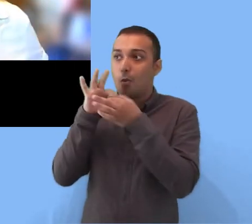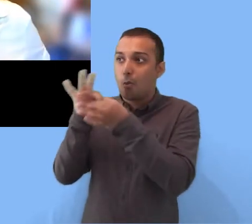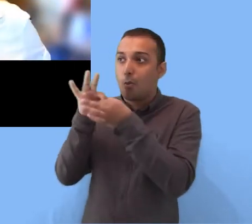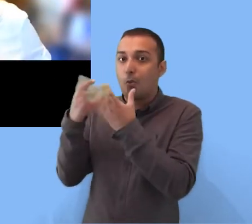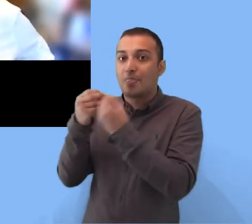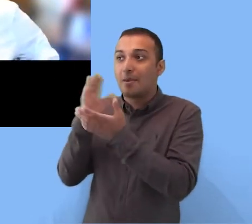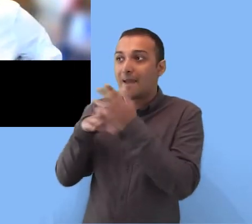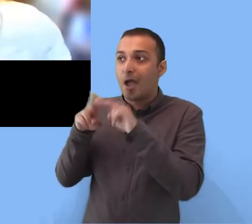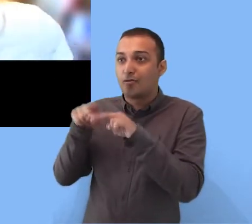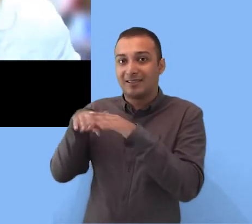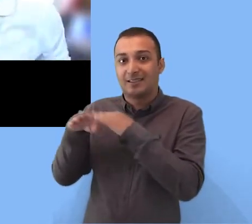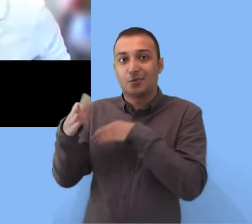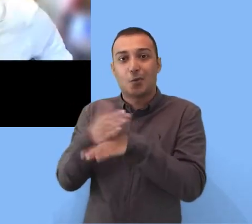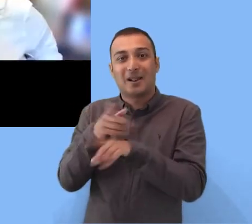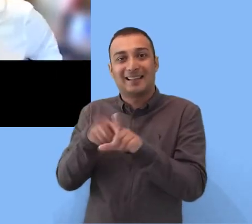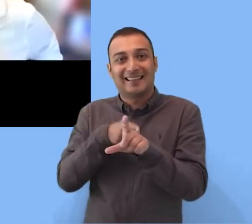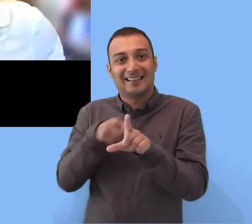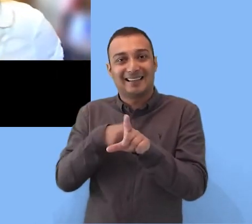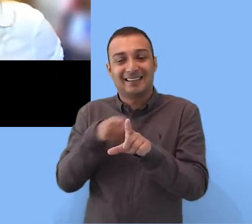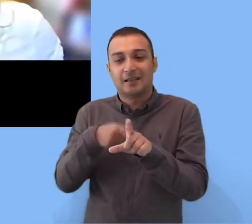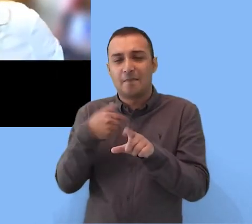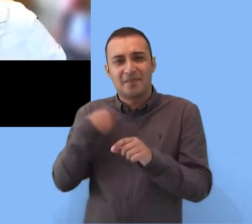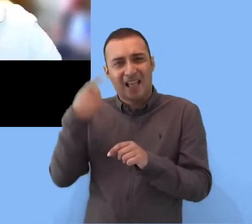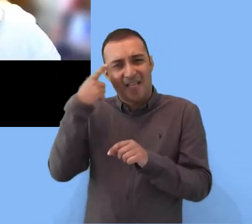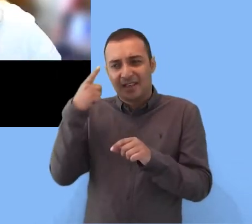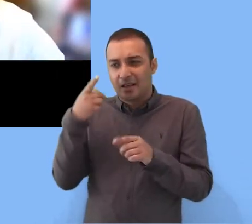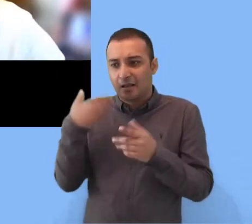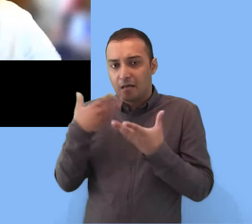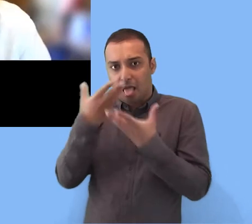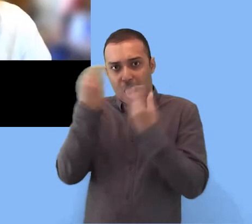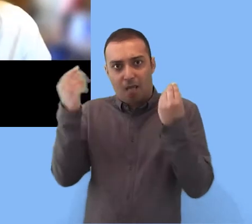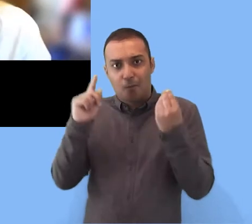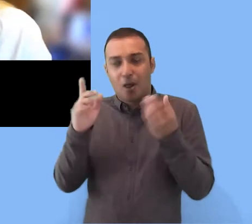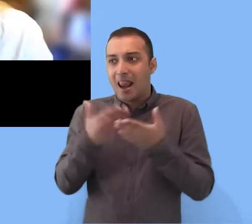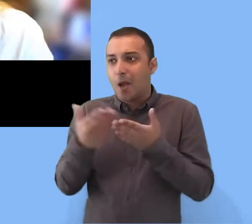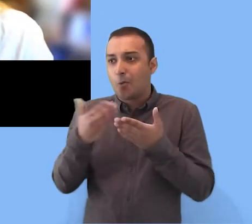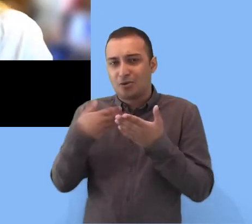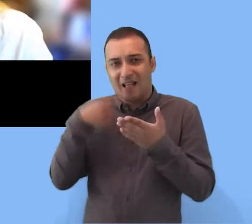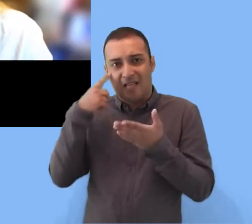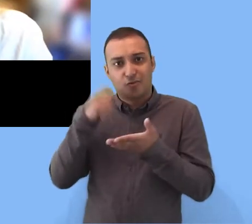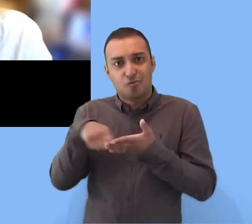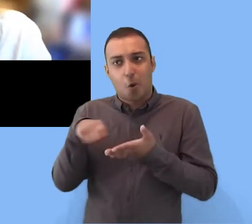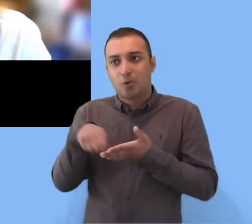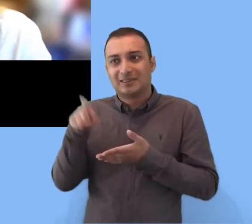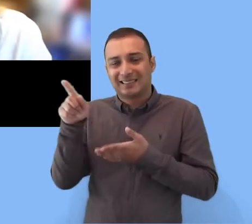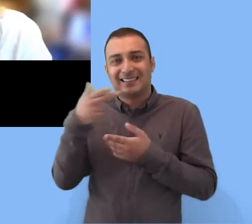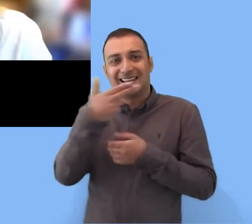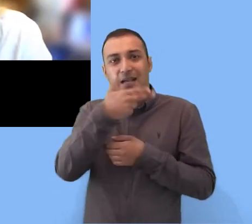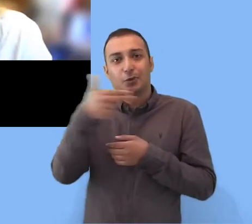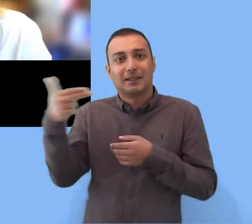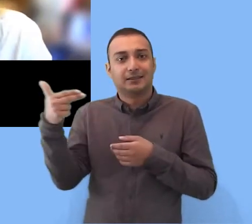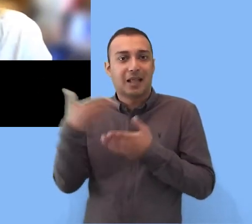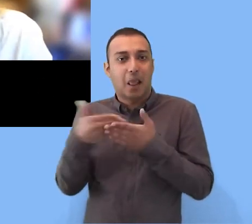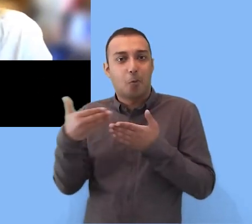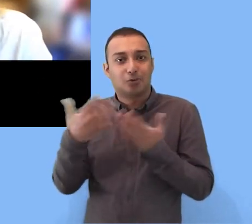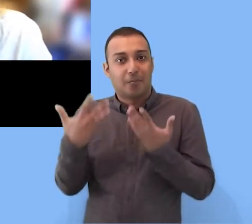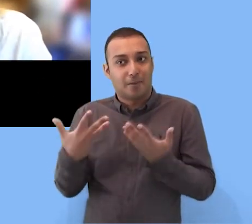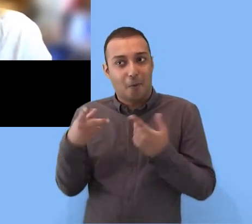it in, I've forgotten the language, is it Indonesian? It's being translated into languages around the world, I'm very